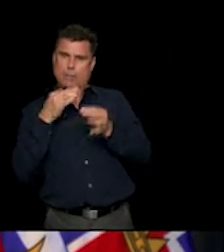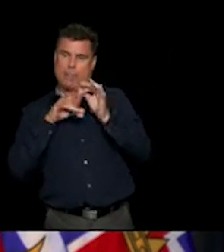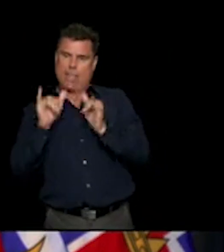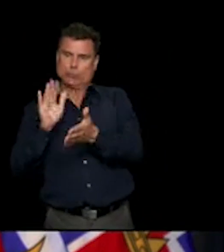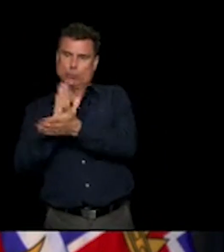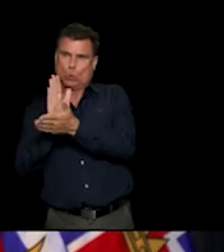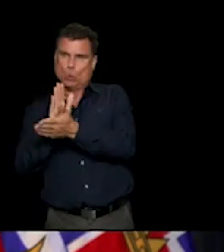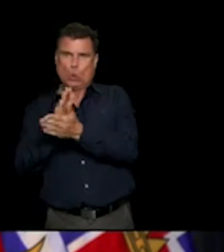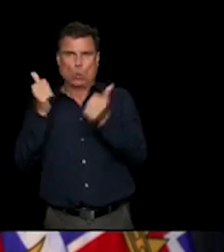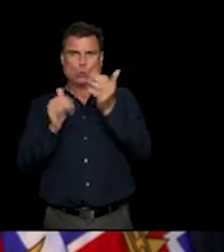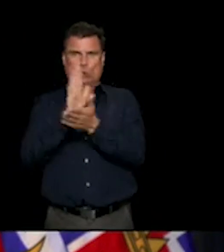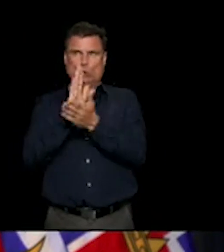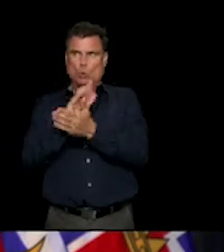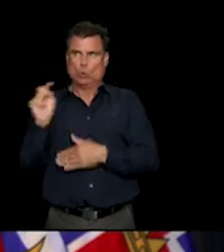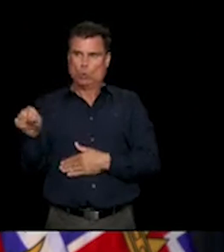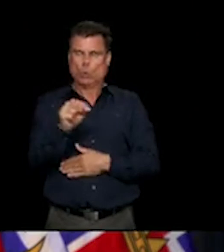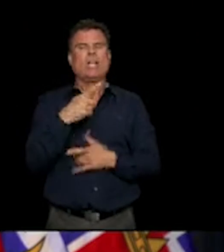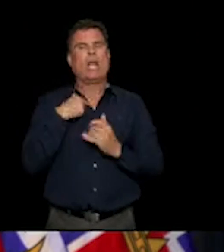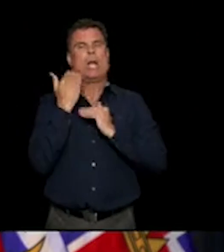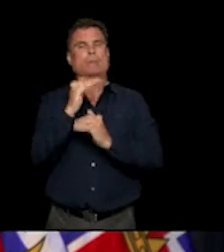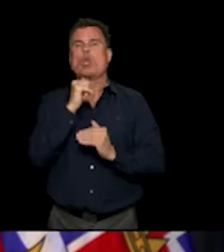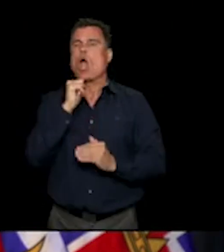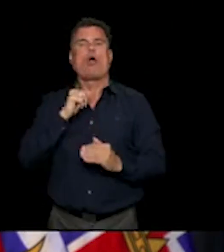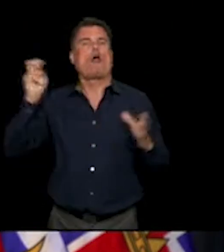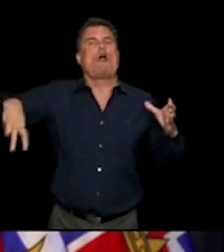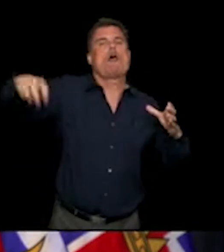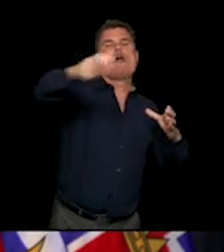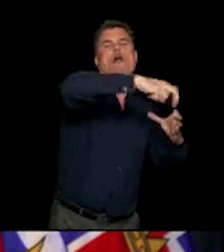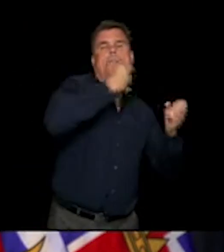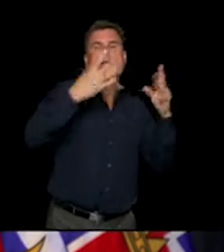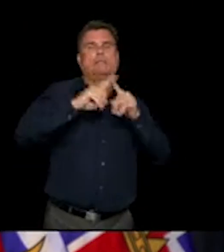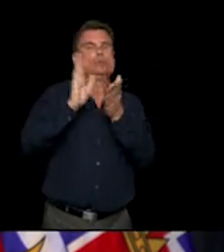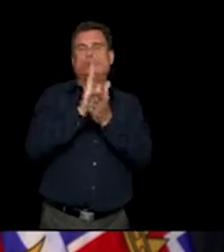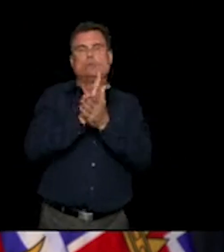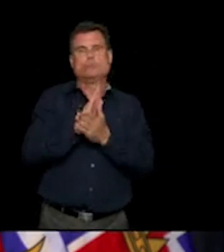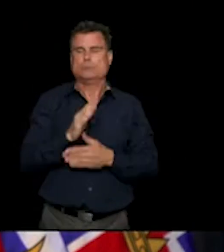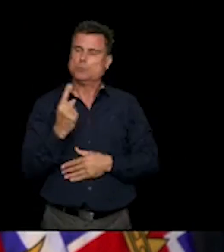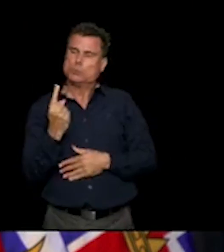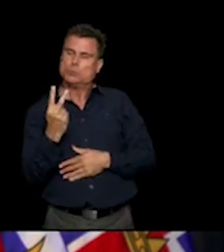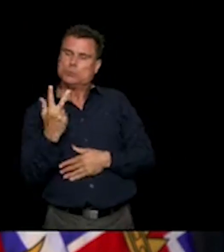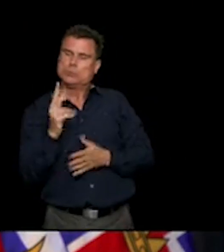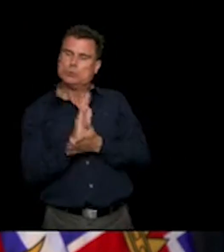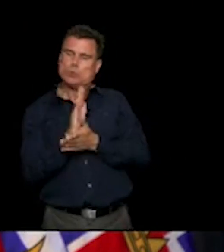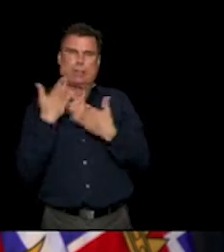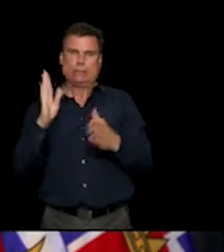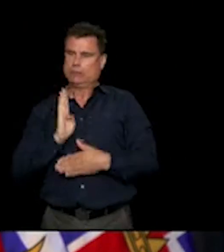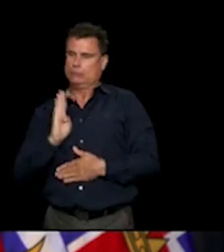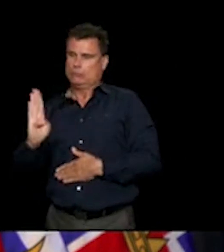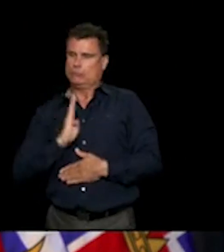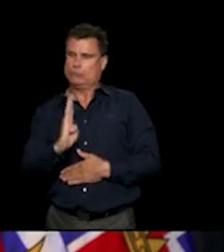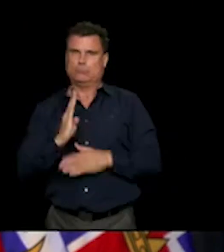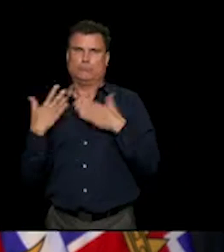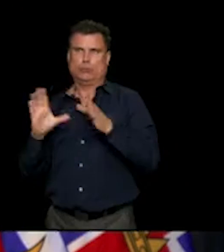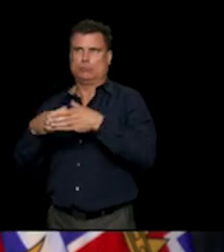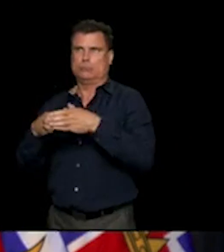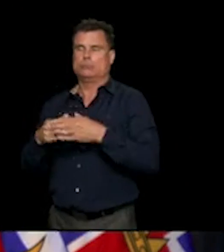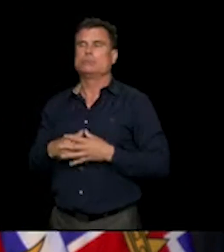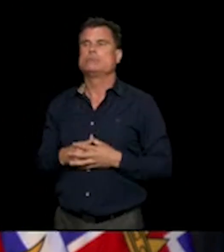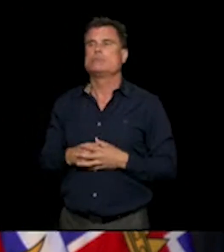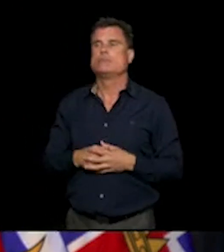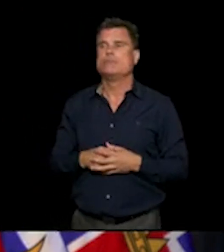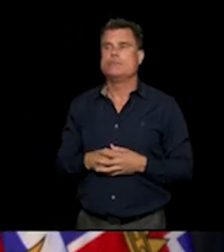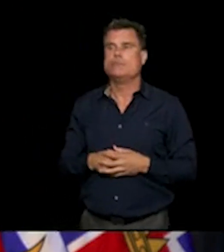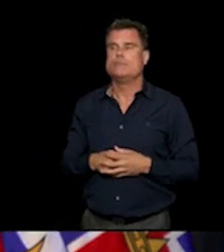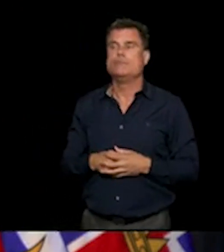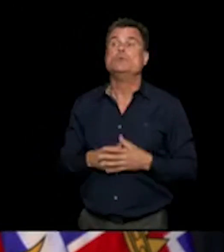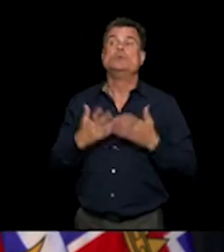would perform substitute teaching duties. So we expect to see similar local